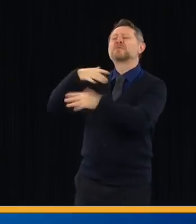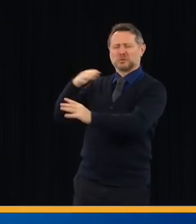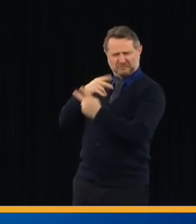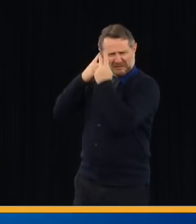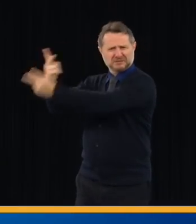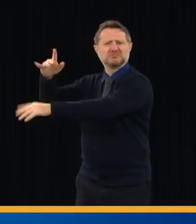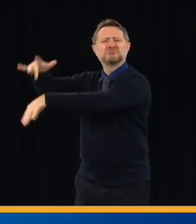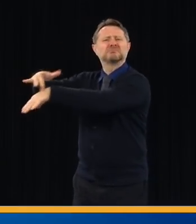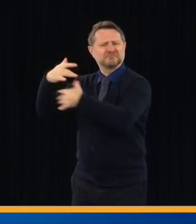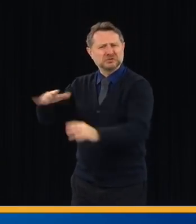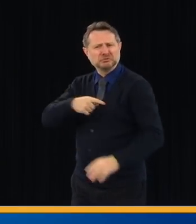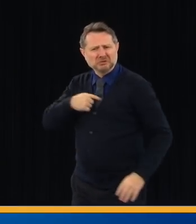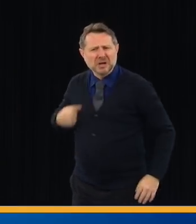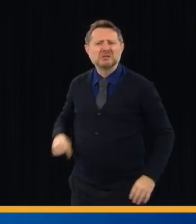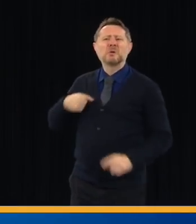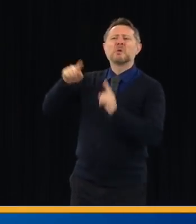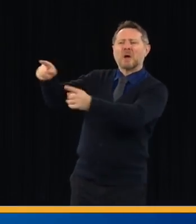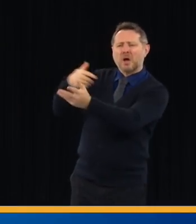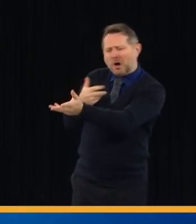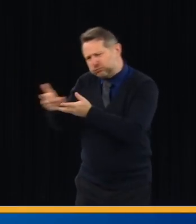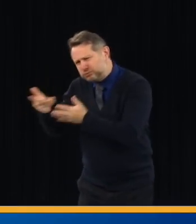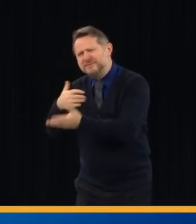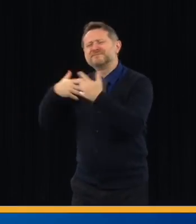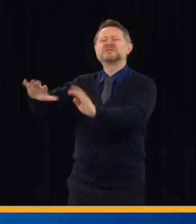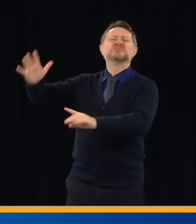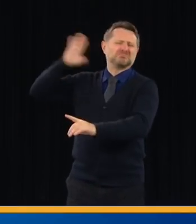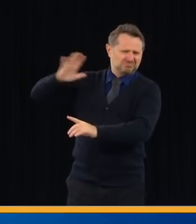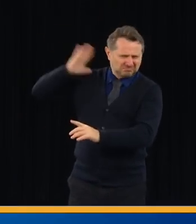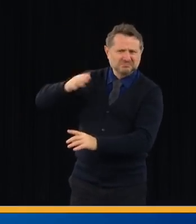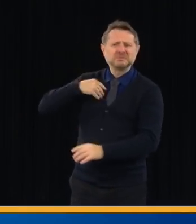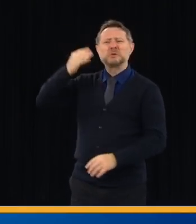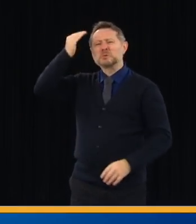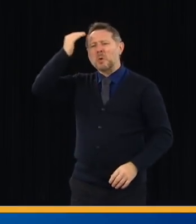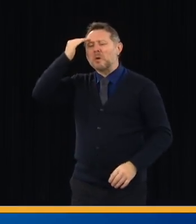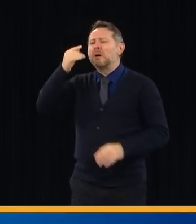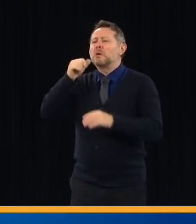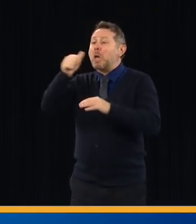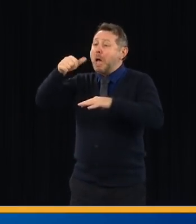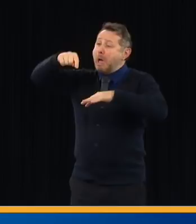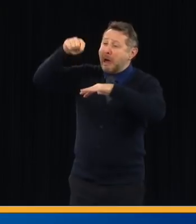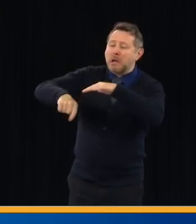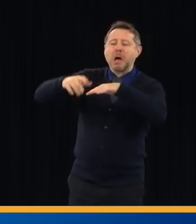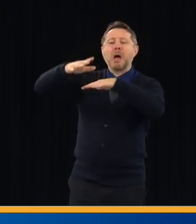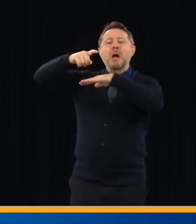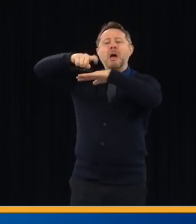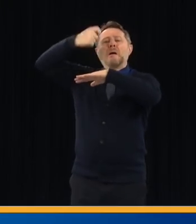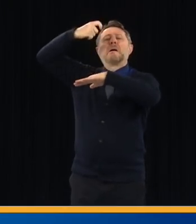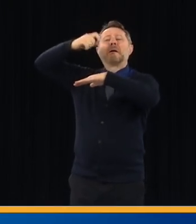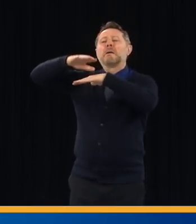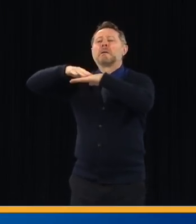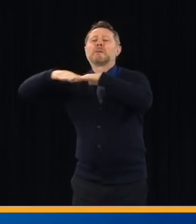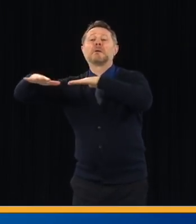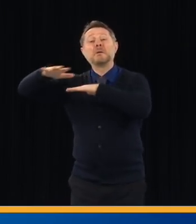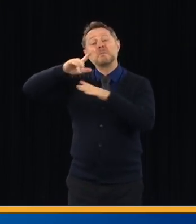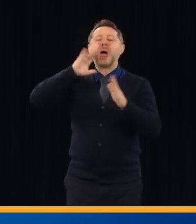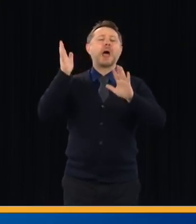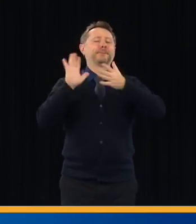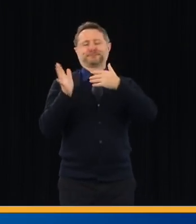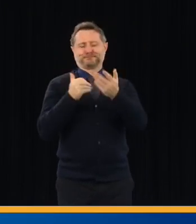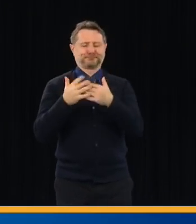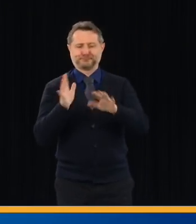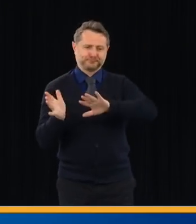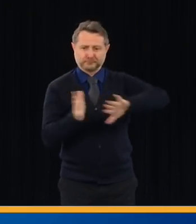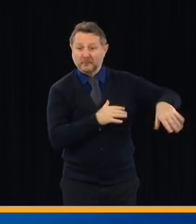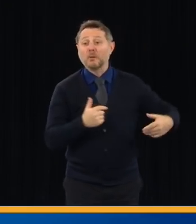did a trade mission with China. So I have a basic understanding, but we went to the Asia Society to